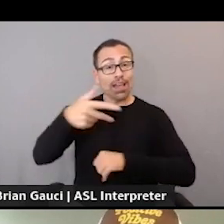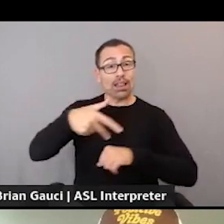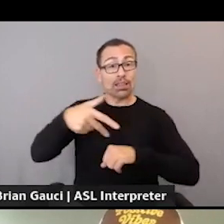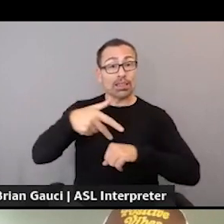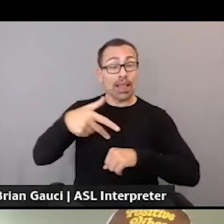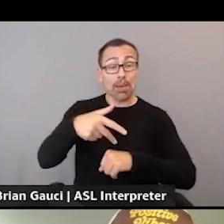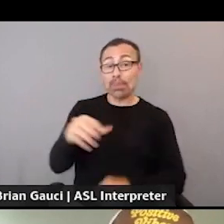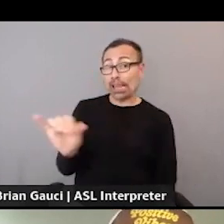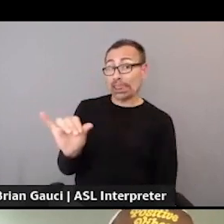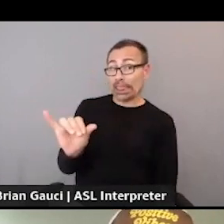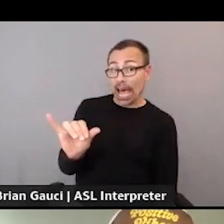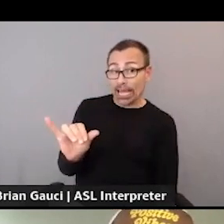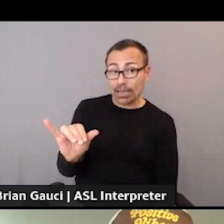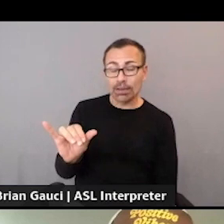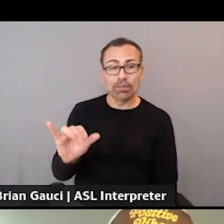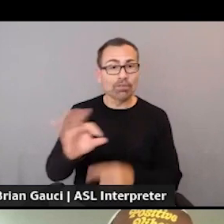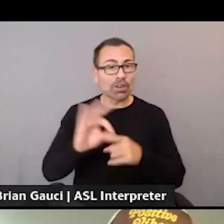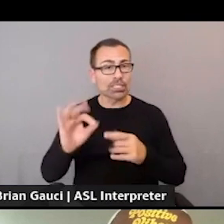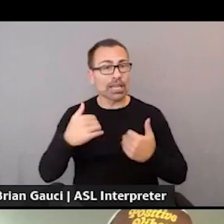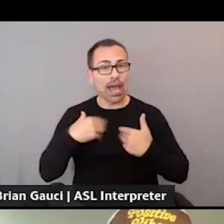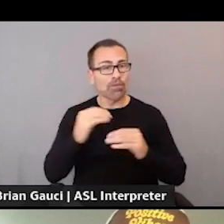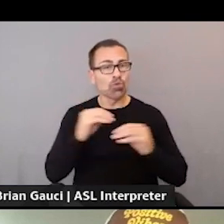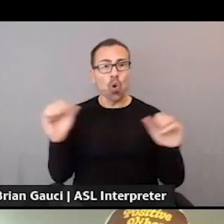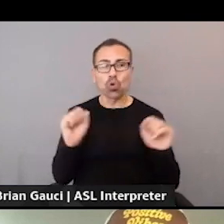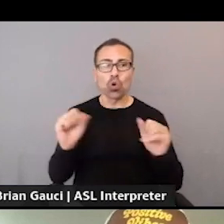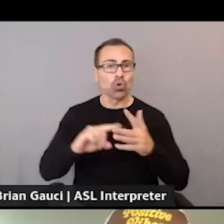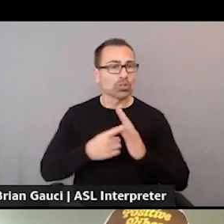that are super fast, memory effective, etc.